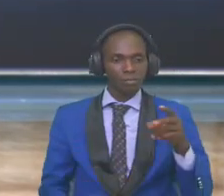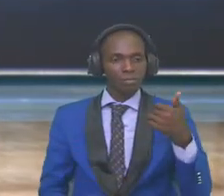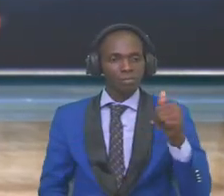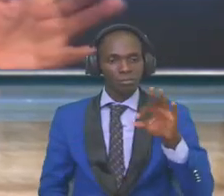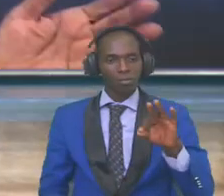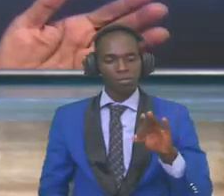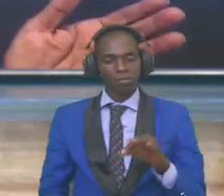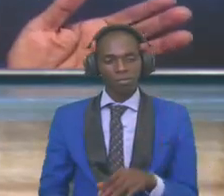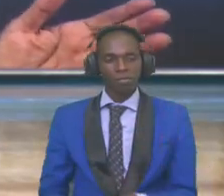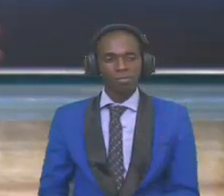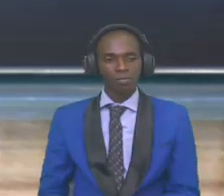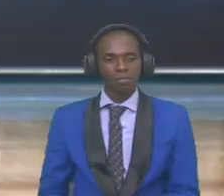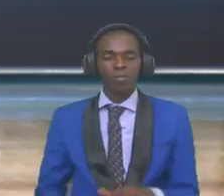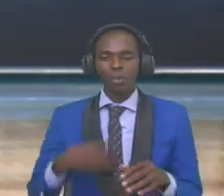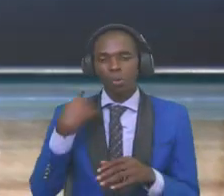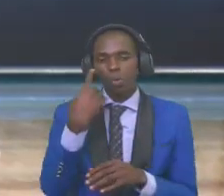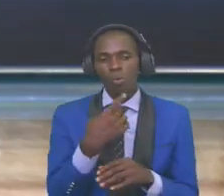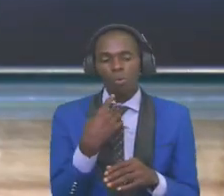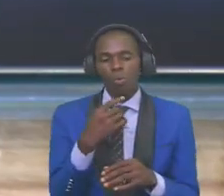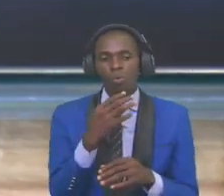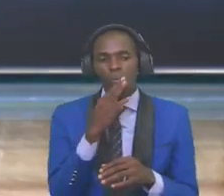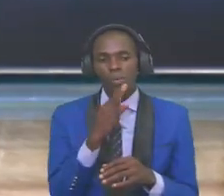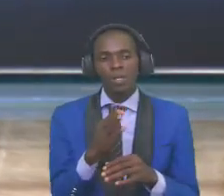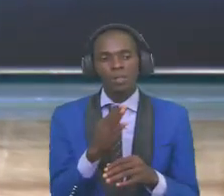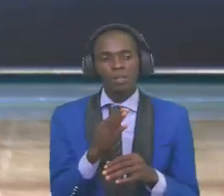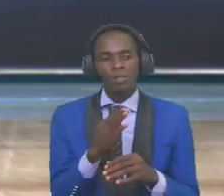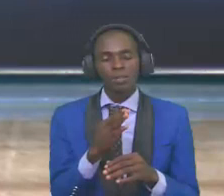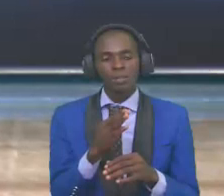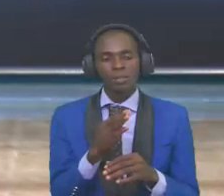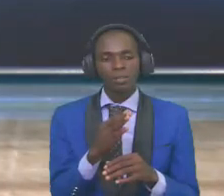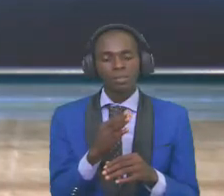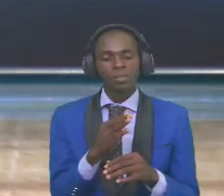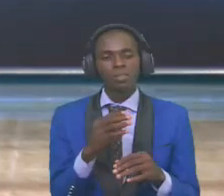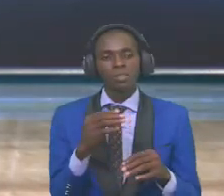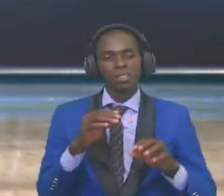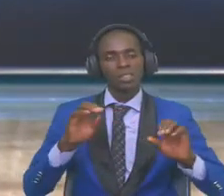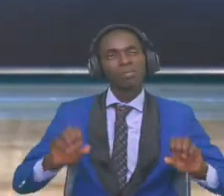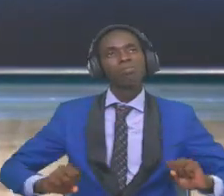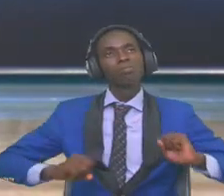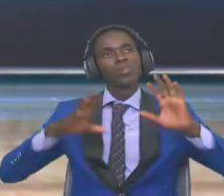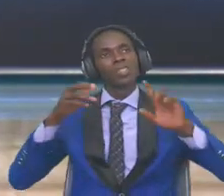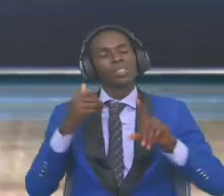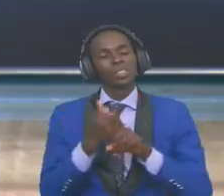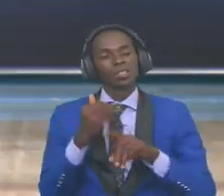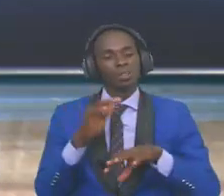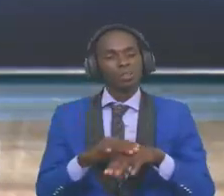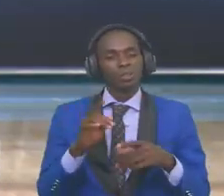19, who being past feeling have given themselves over